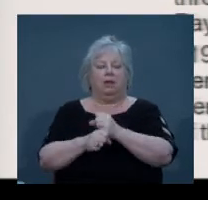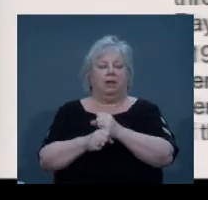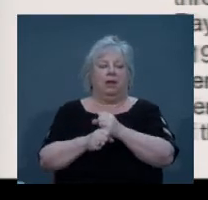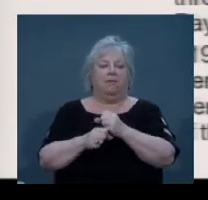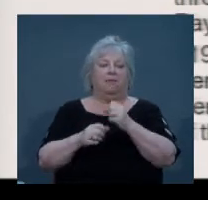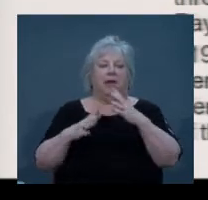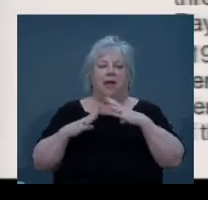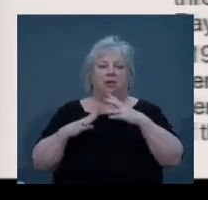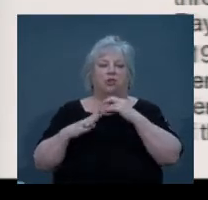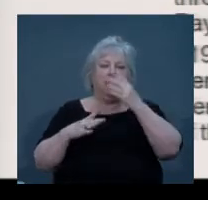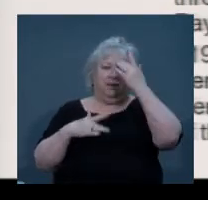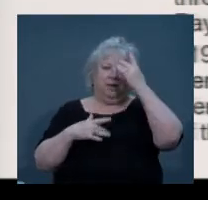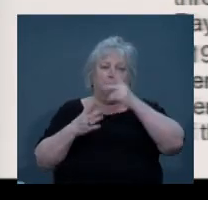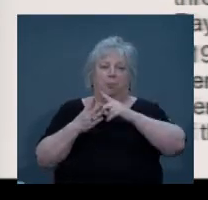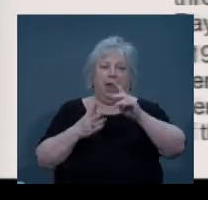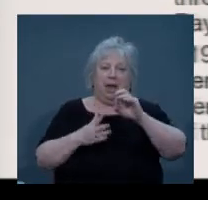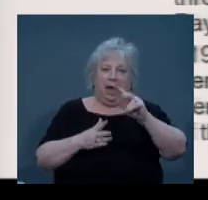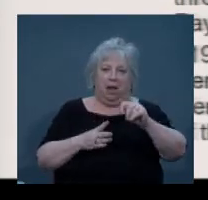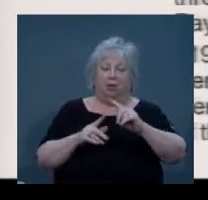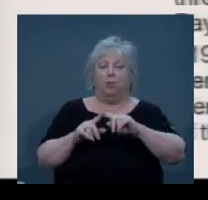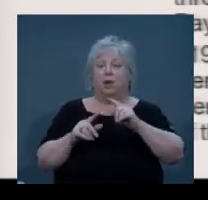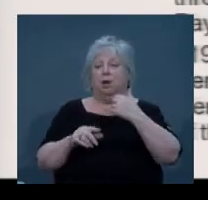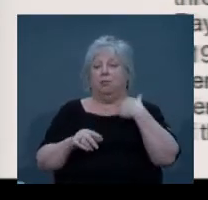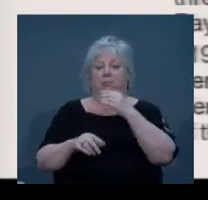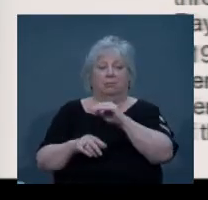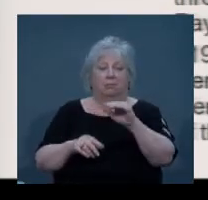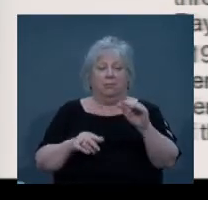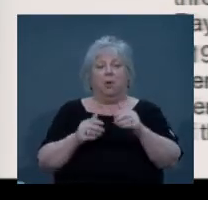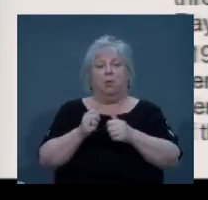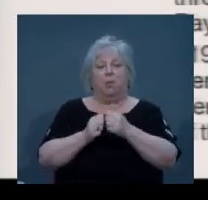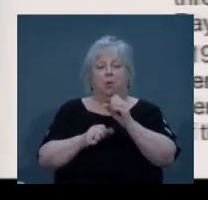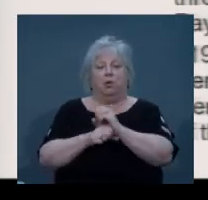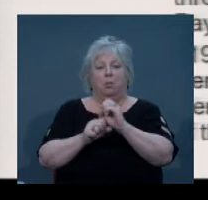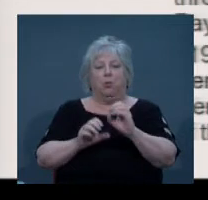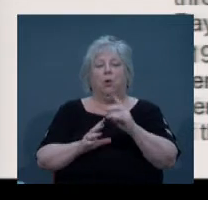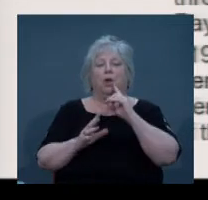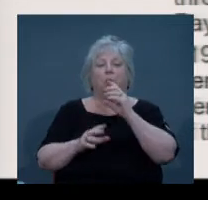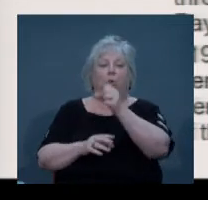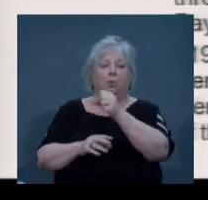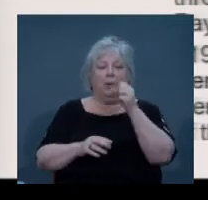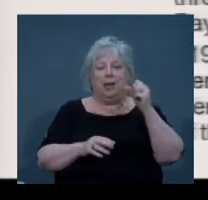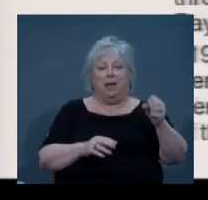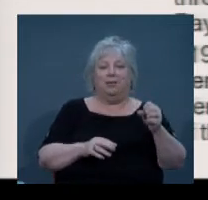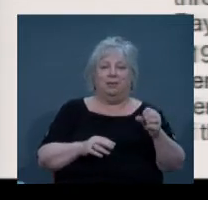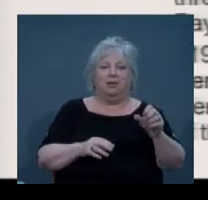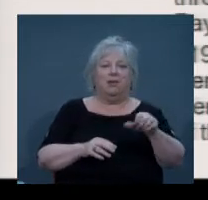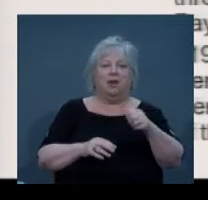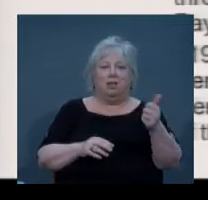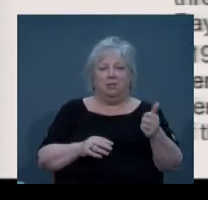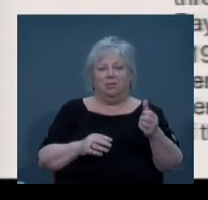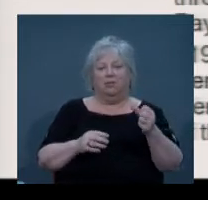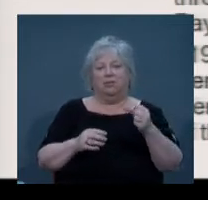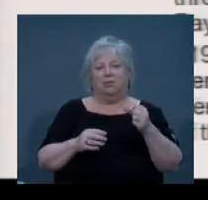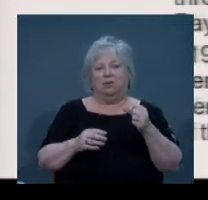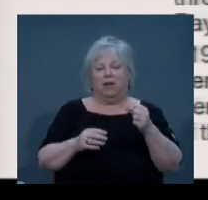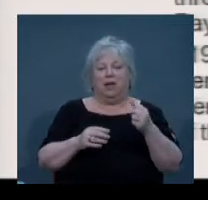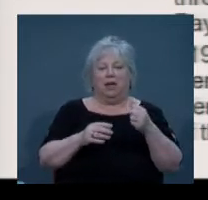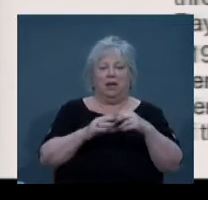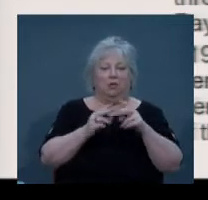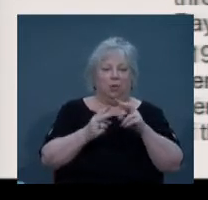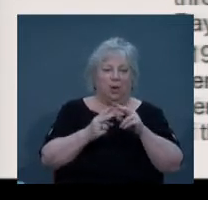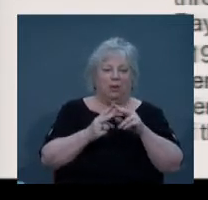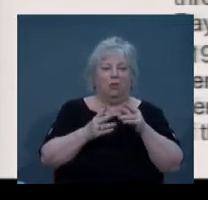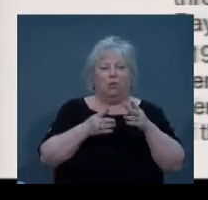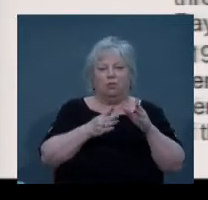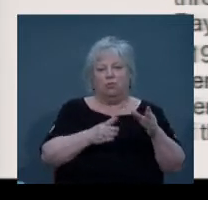But I also want to remind you, most of those employees were placed. So into either the